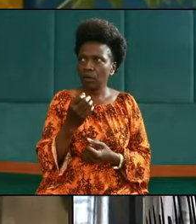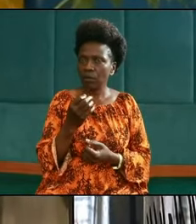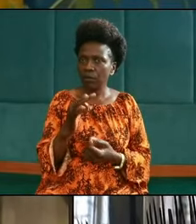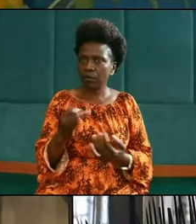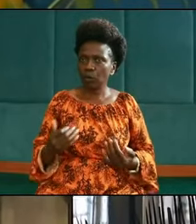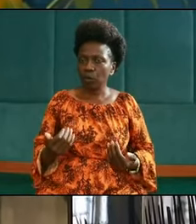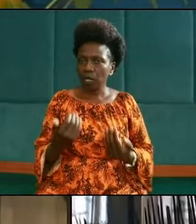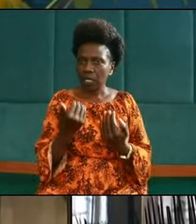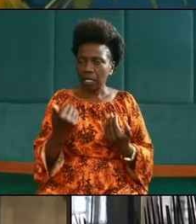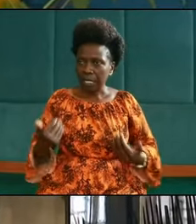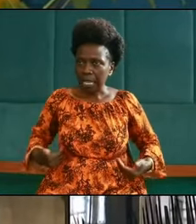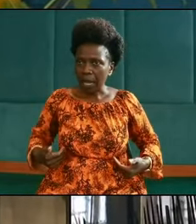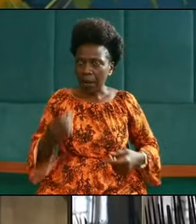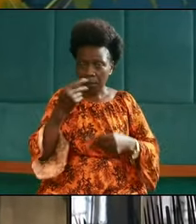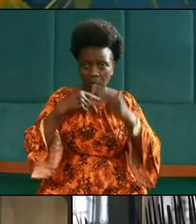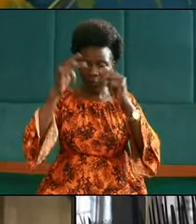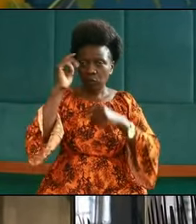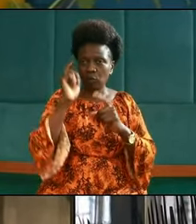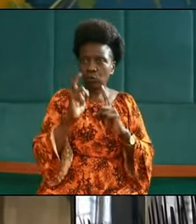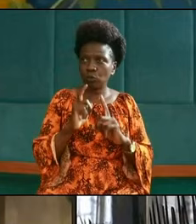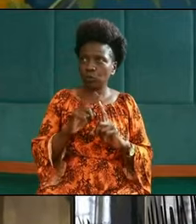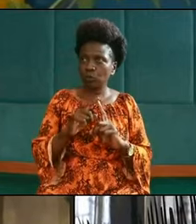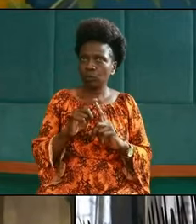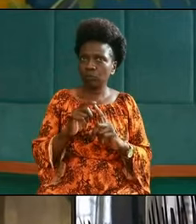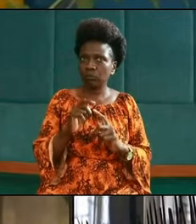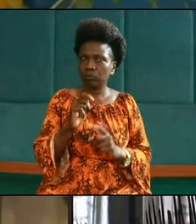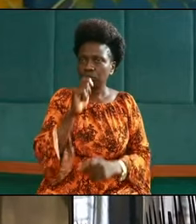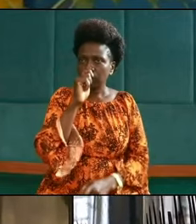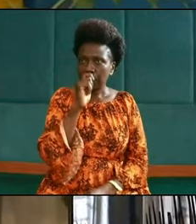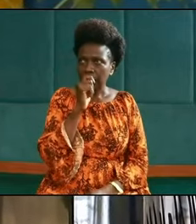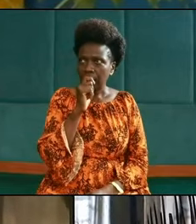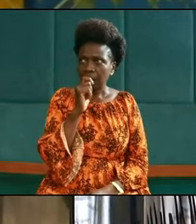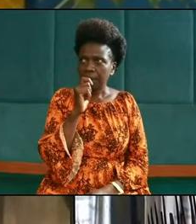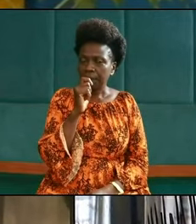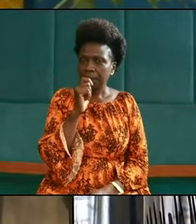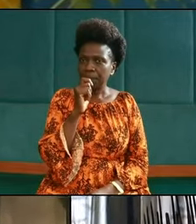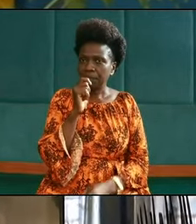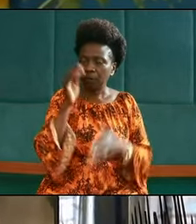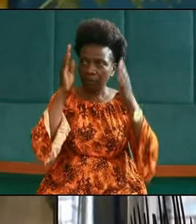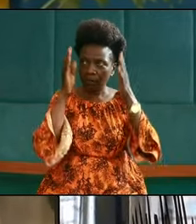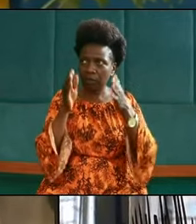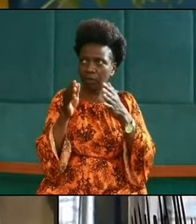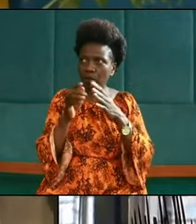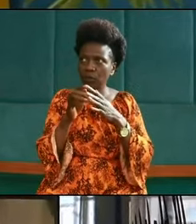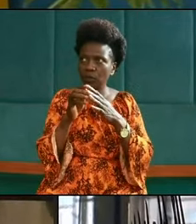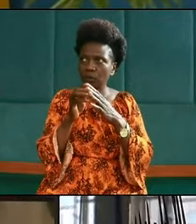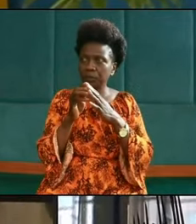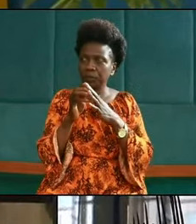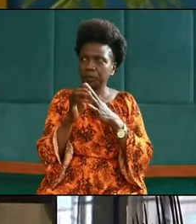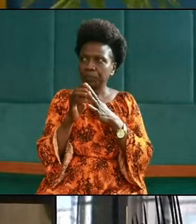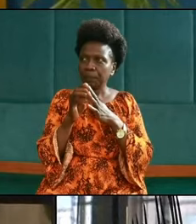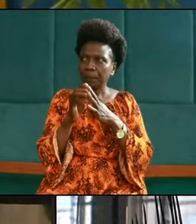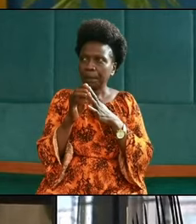youth, young professionals, to Tanzania, specifically Dar es Salaam, and